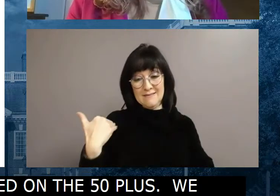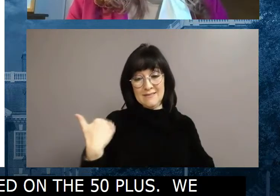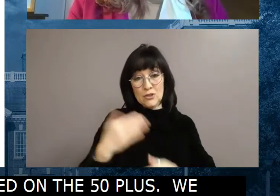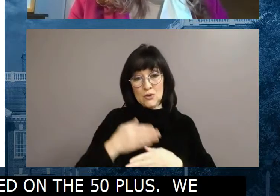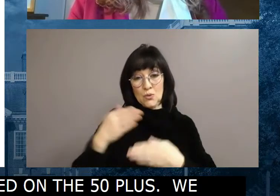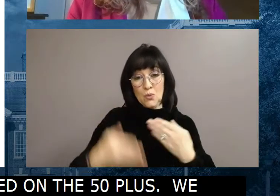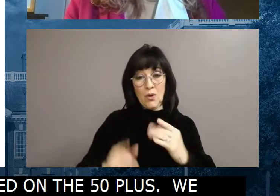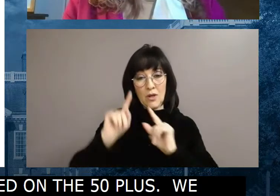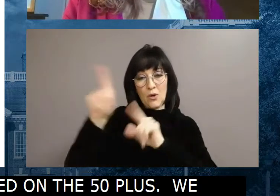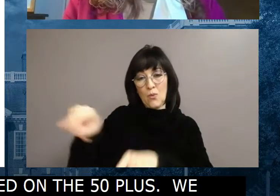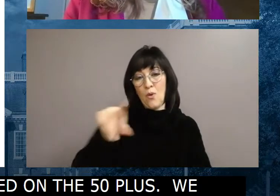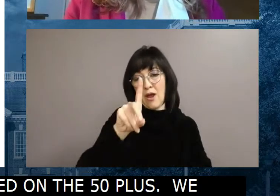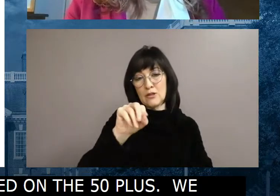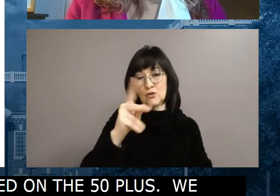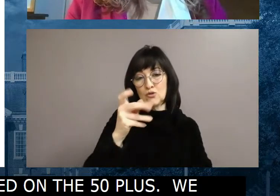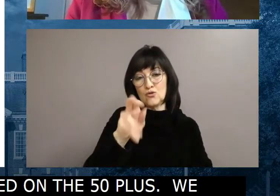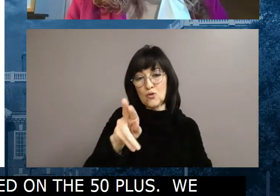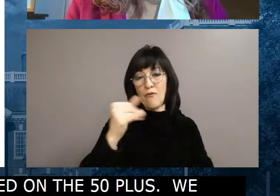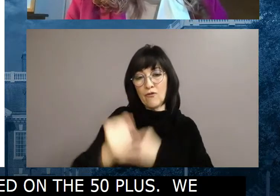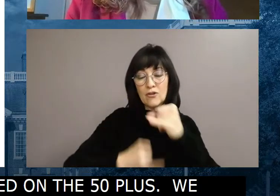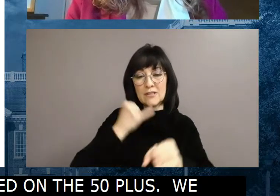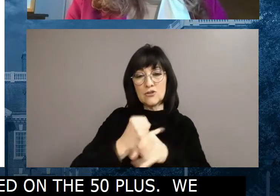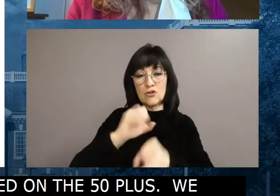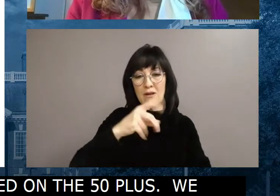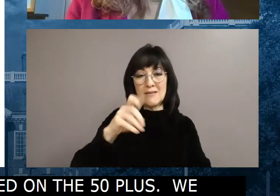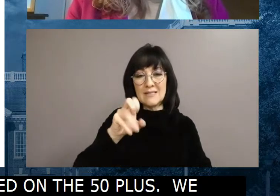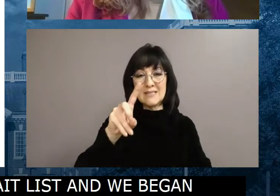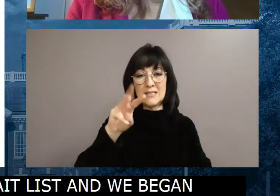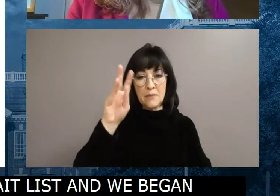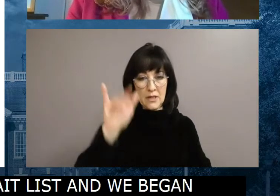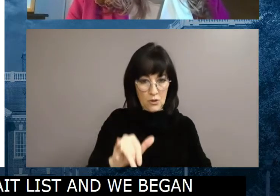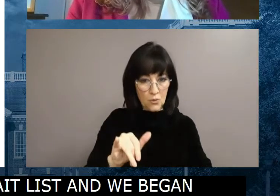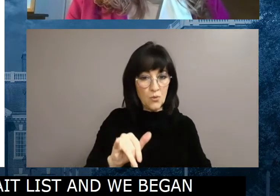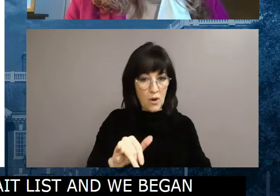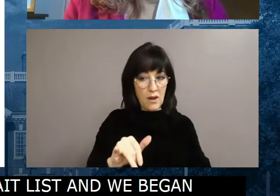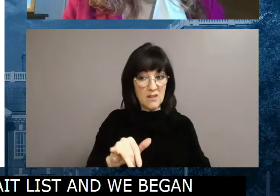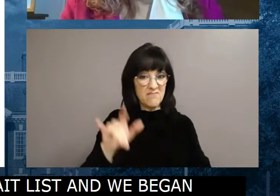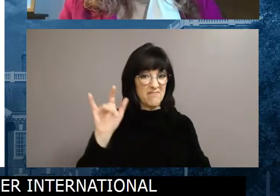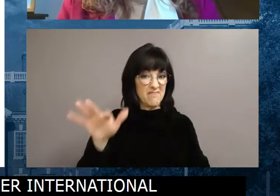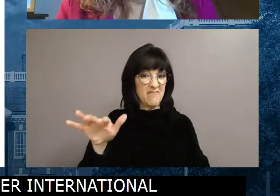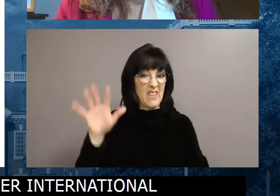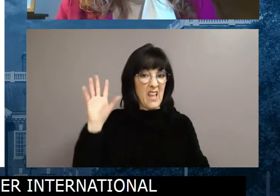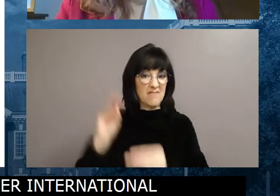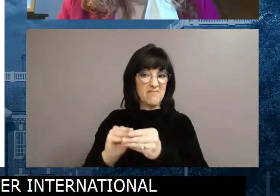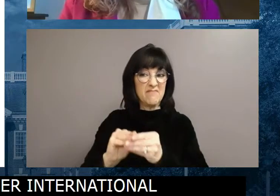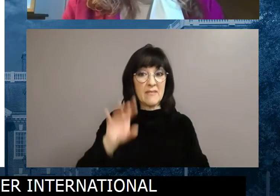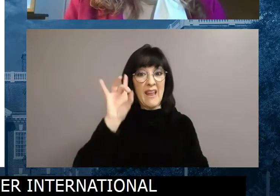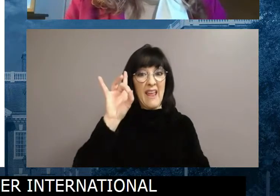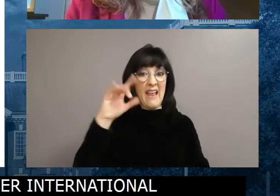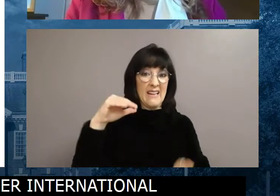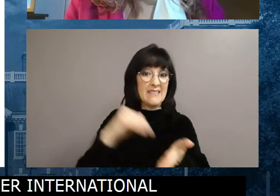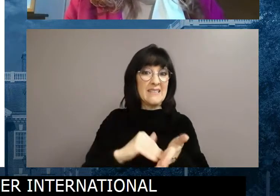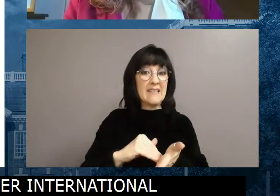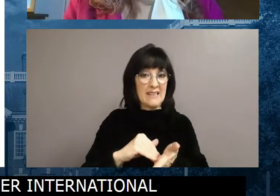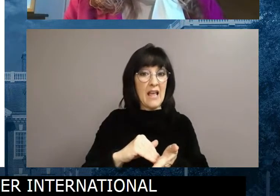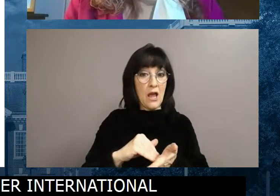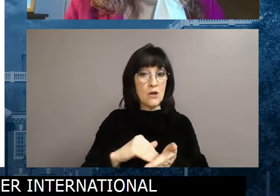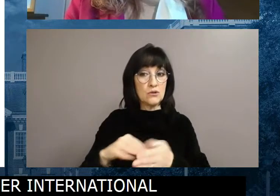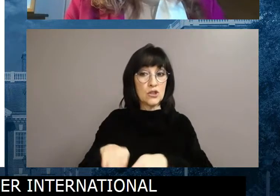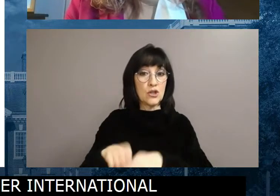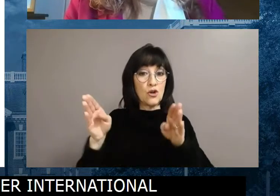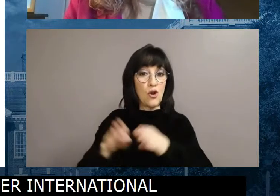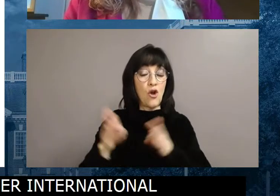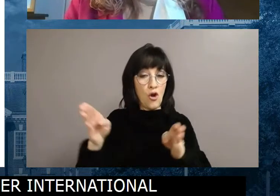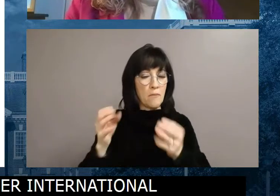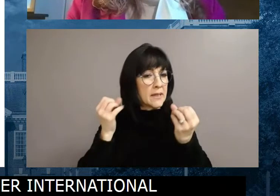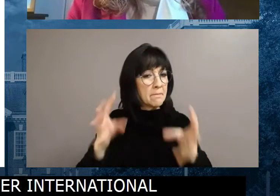curative clinics this week, which equals about 8,000 opportunities. So lots of folks in that